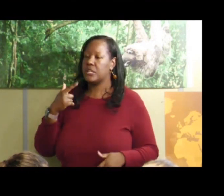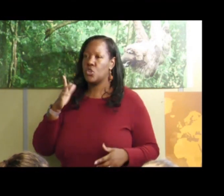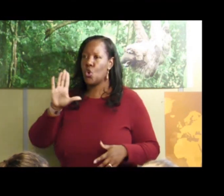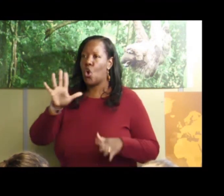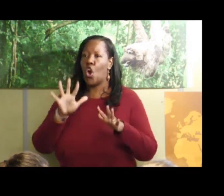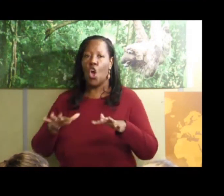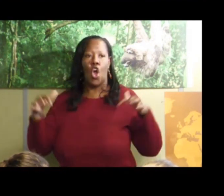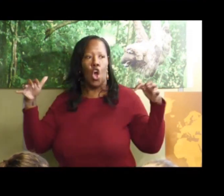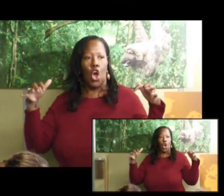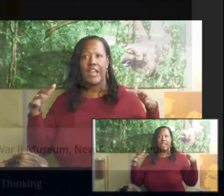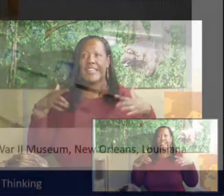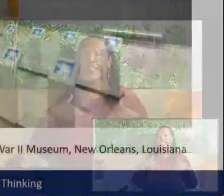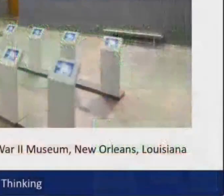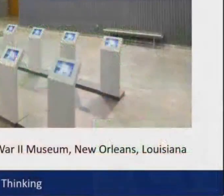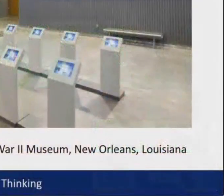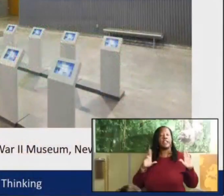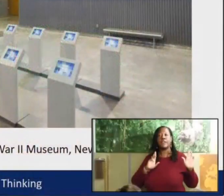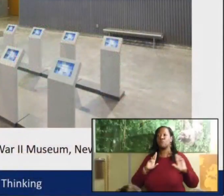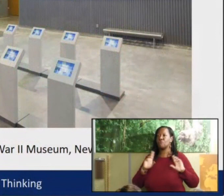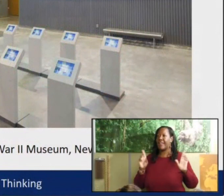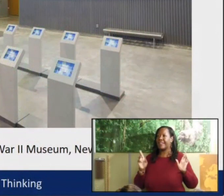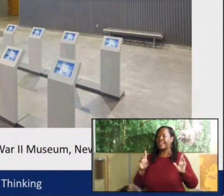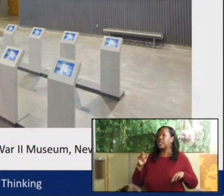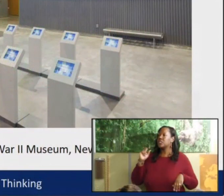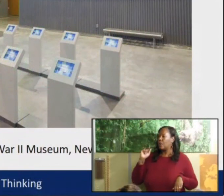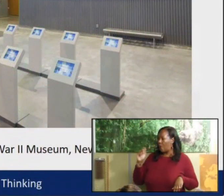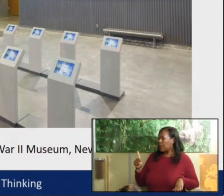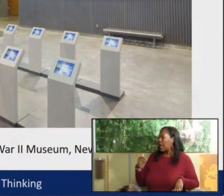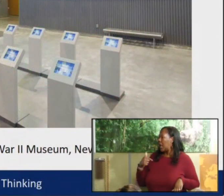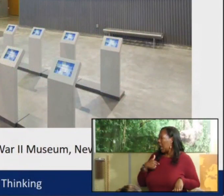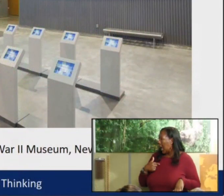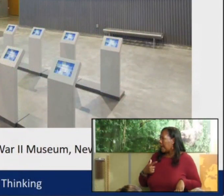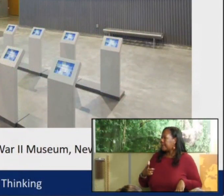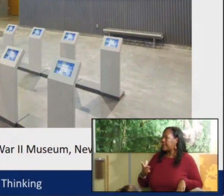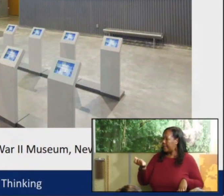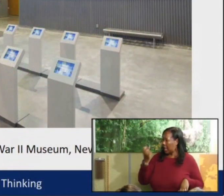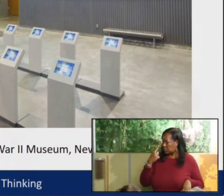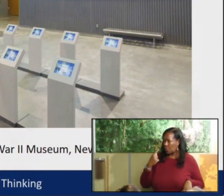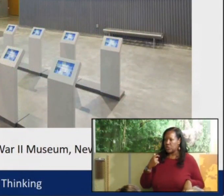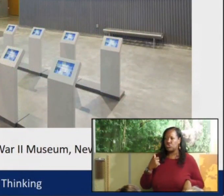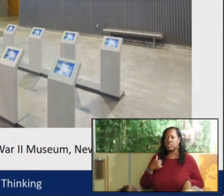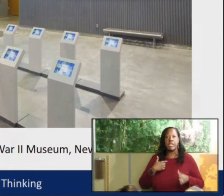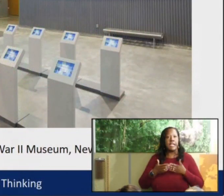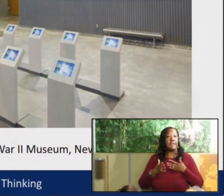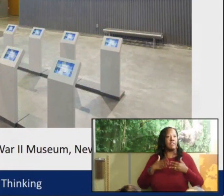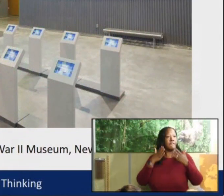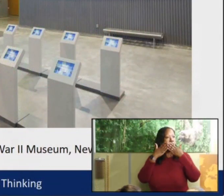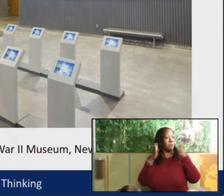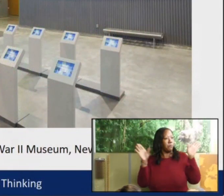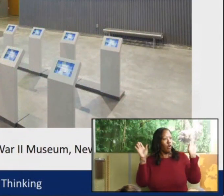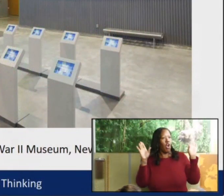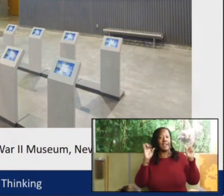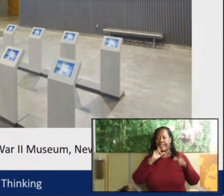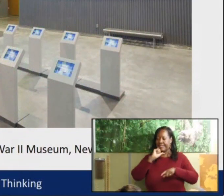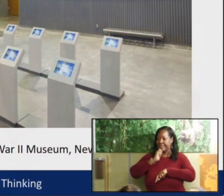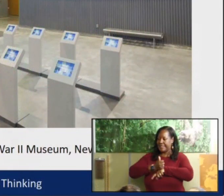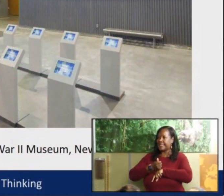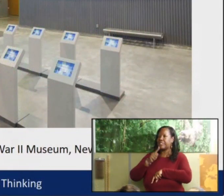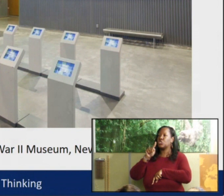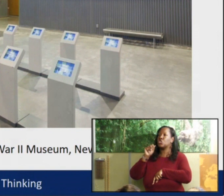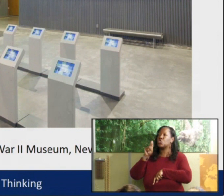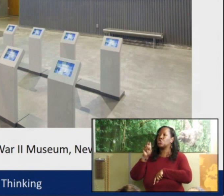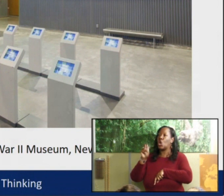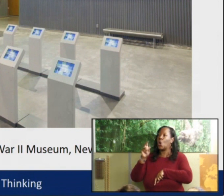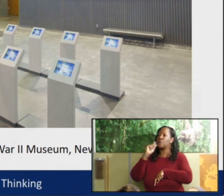audience, your visitors walking through for, oh, all right, I'm going to be asked questions, even if they're very broad like that. It sets up a tone